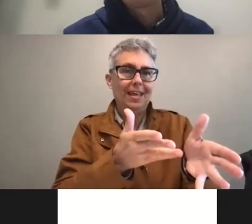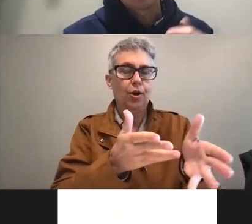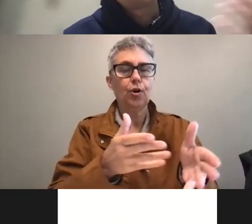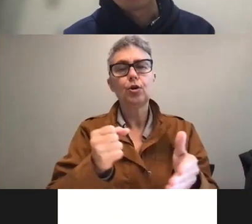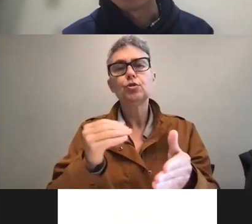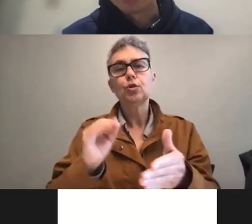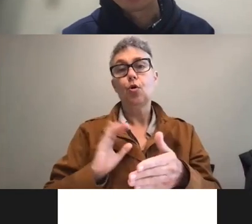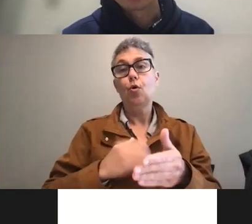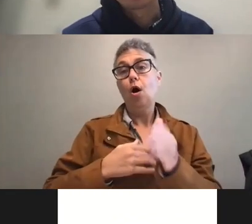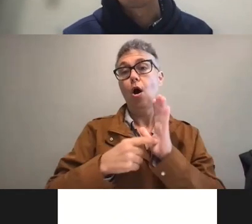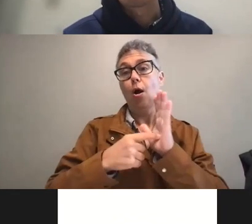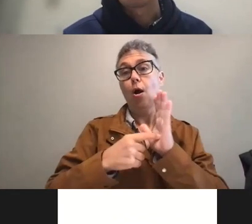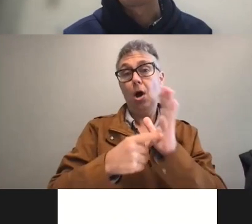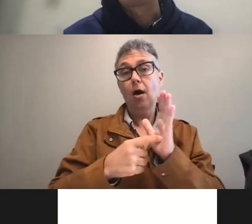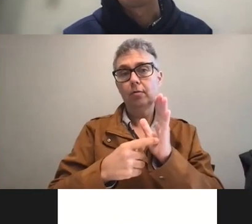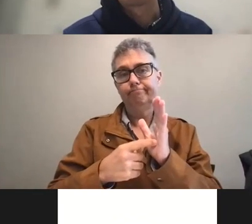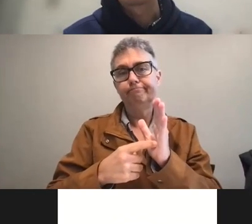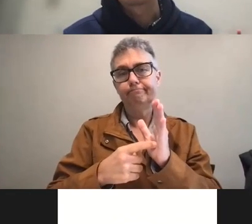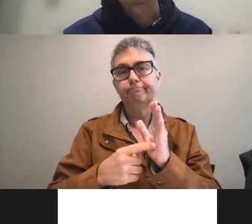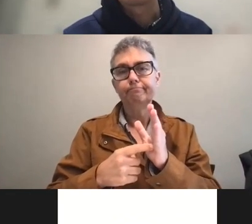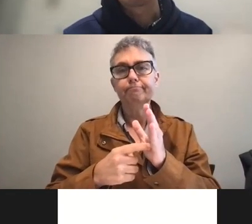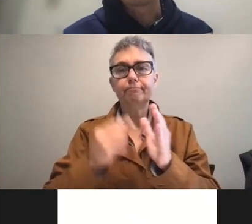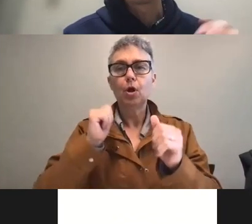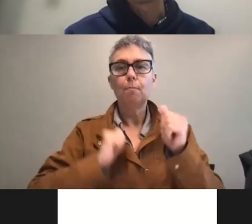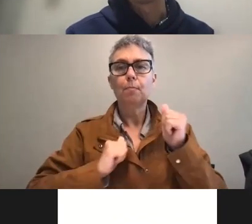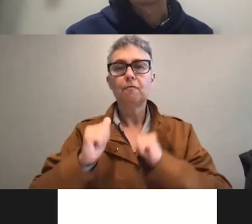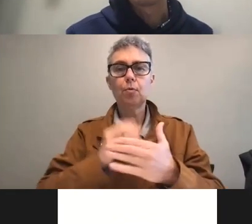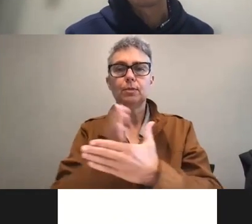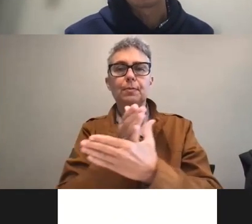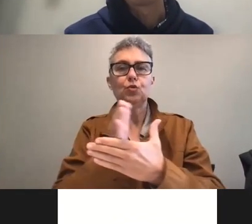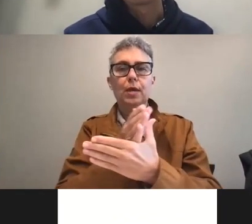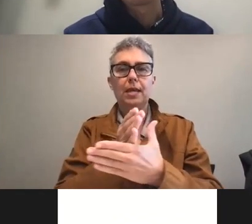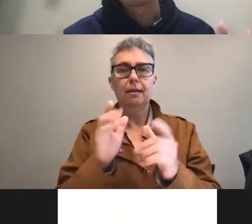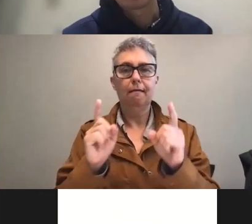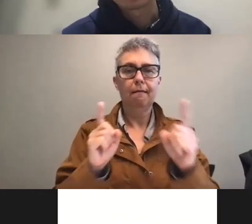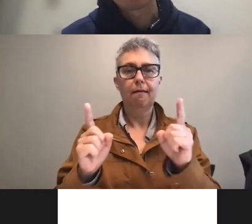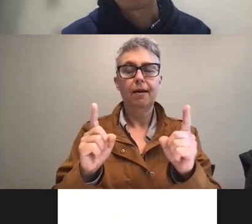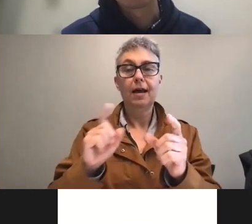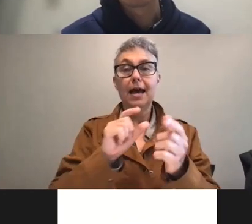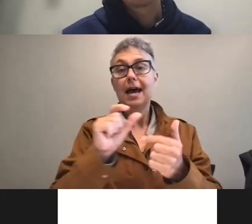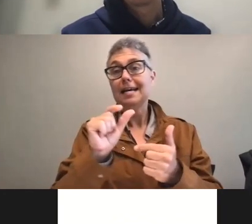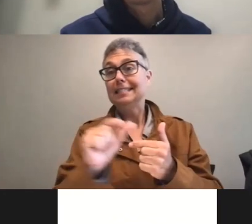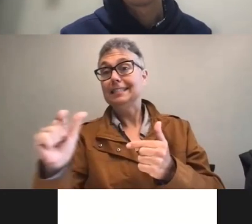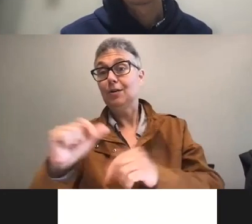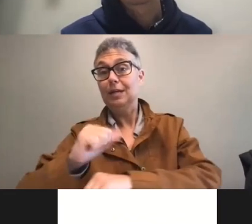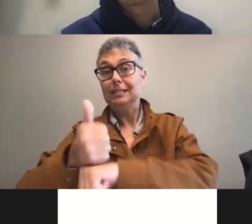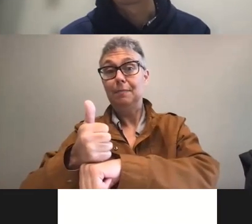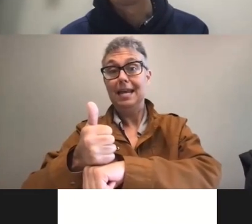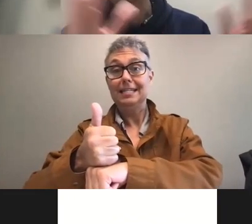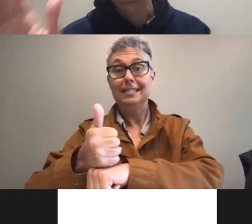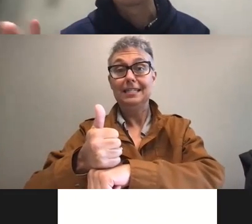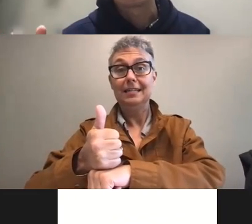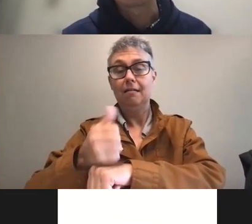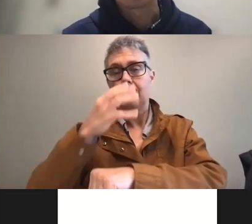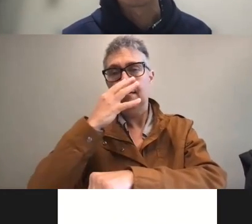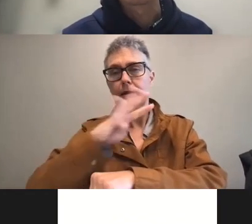that our model kind of performs between the two, right? We have the sequence-based approach that